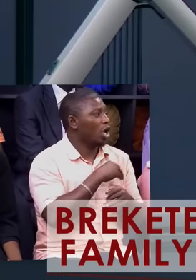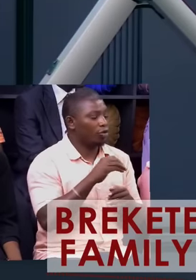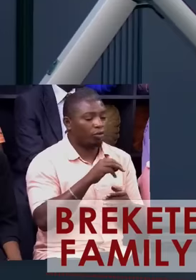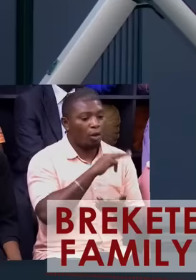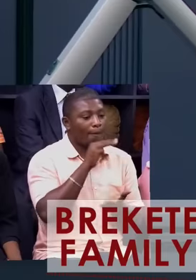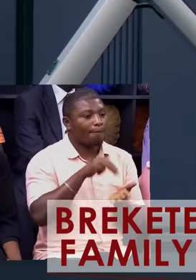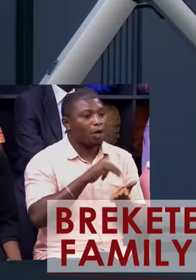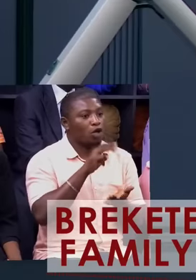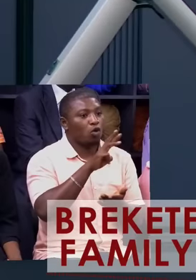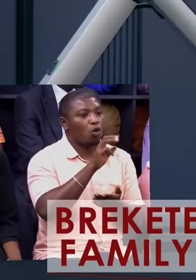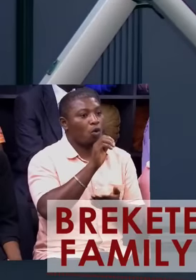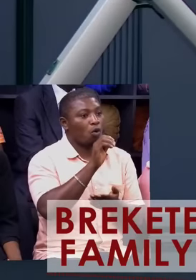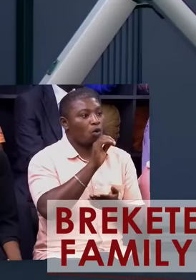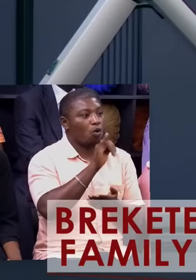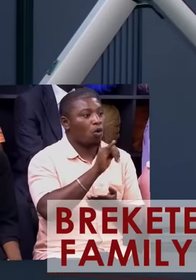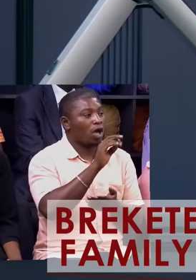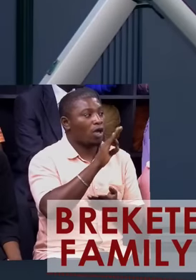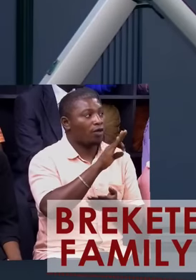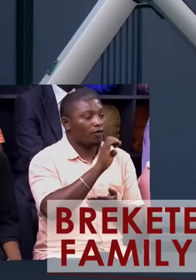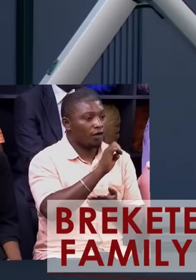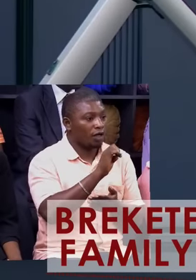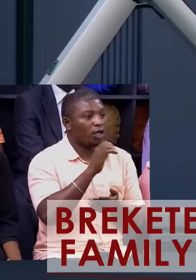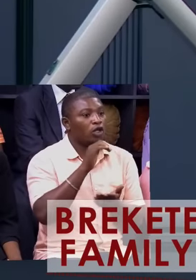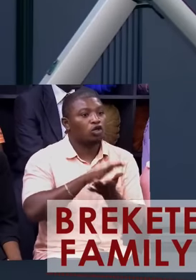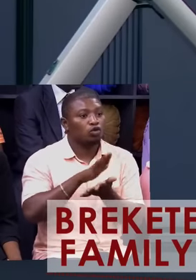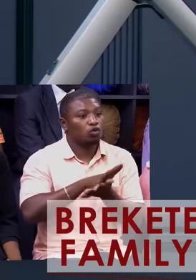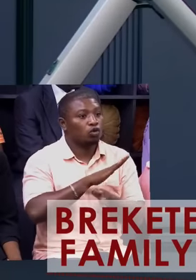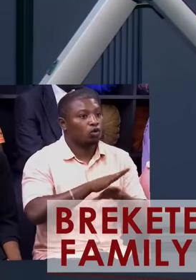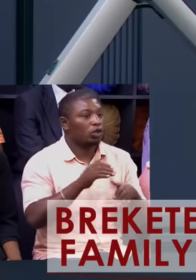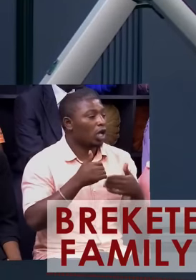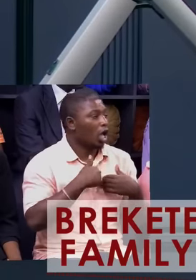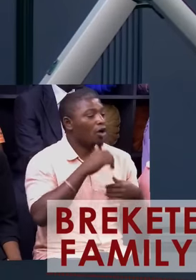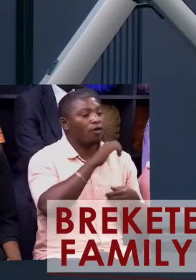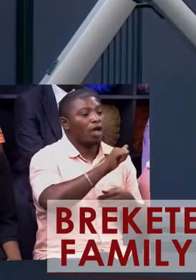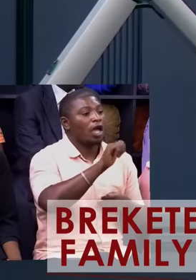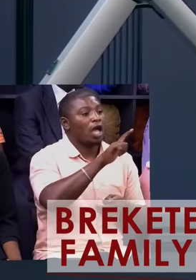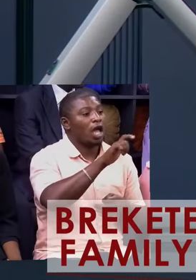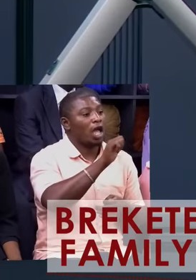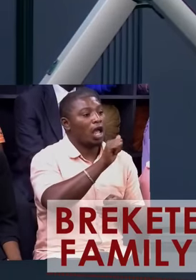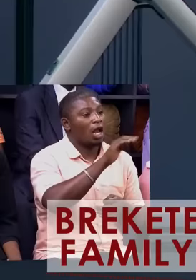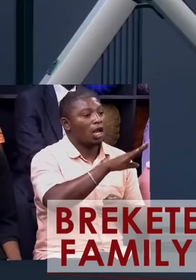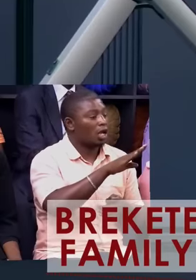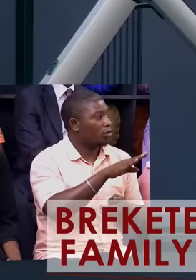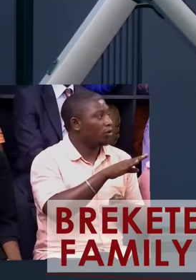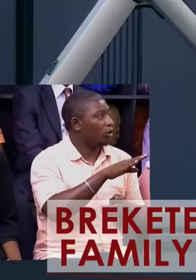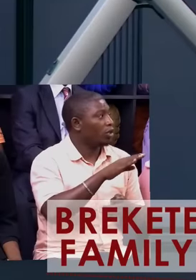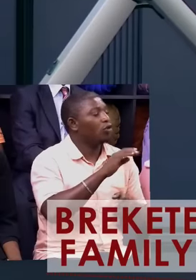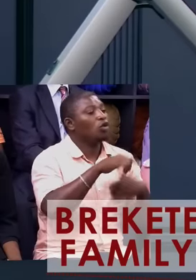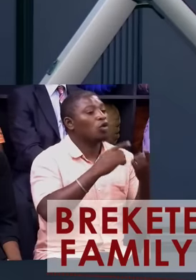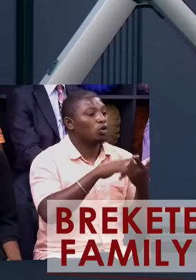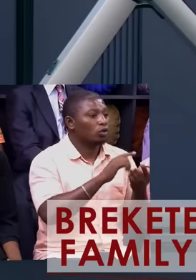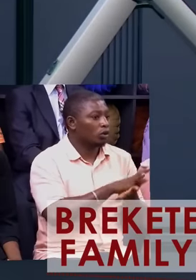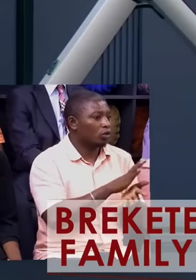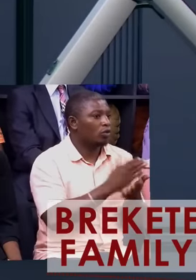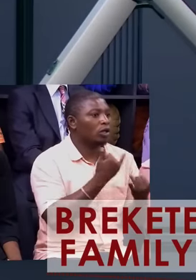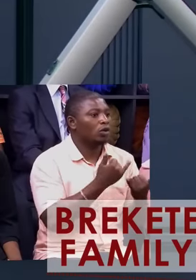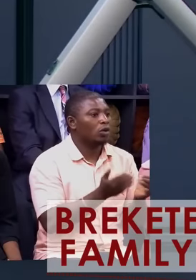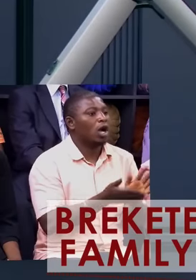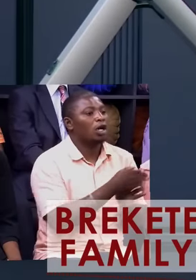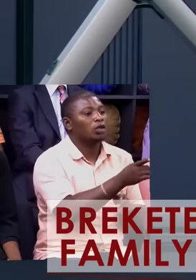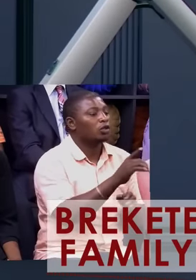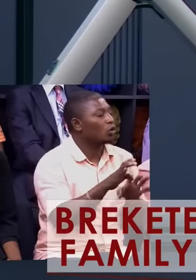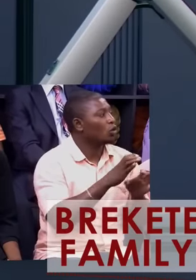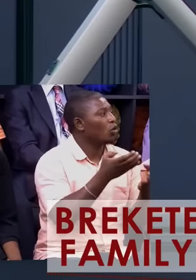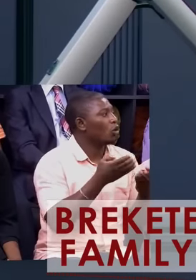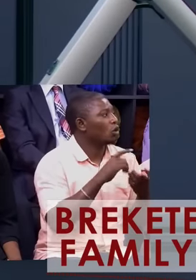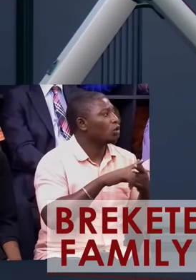midwives the school does not have a lab if you go to the school now they will ask you do you want to